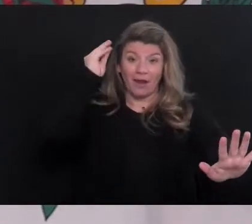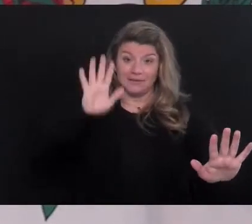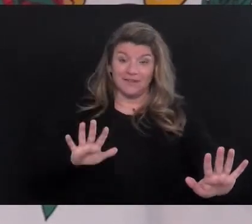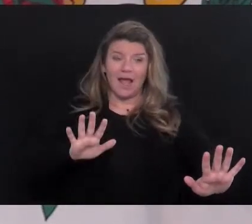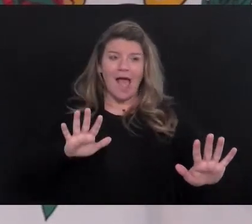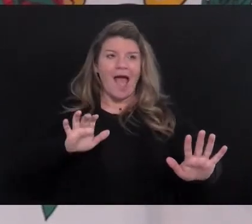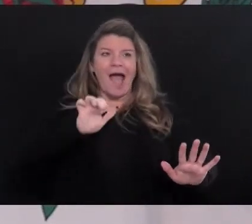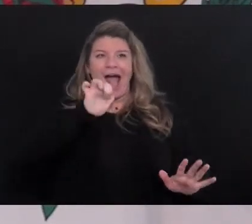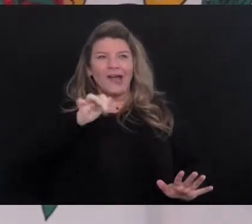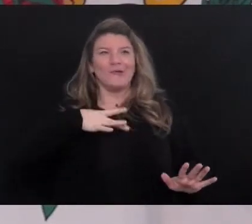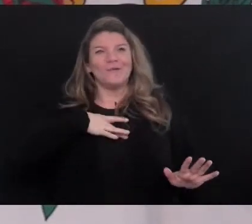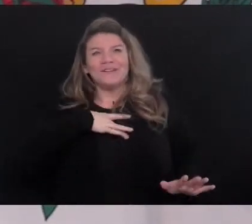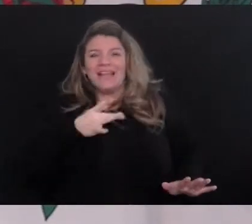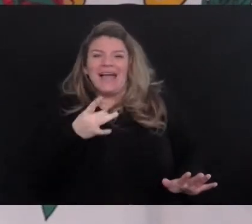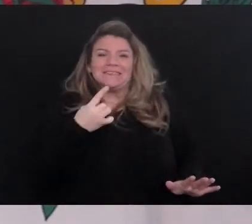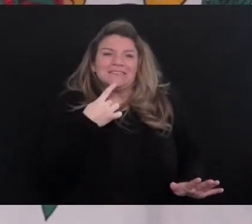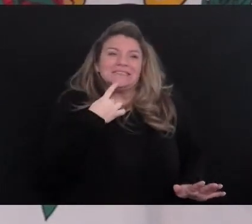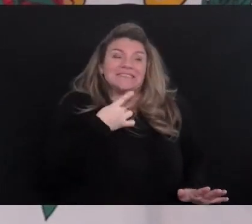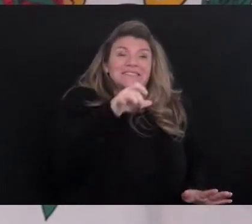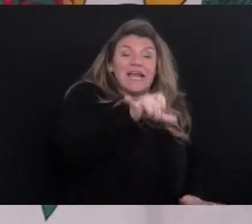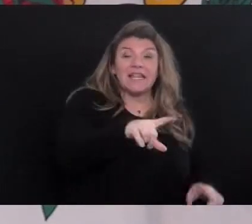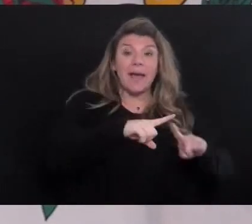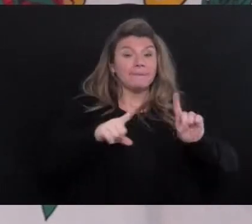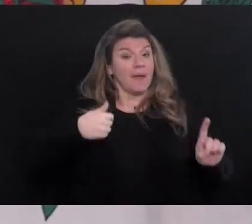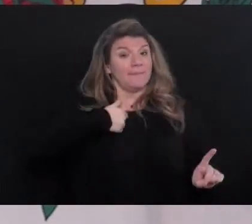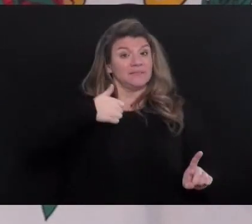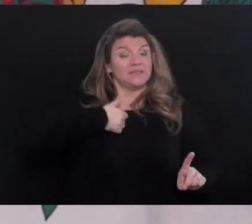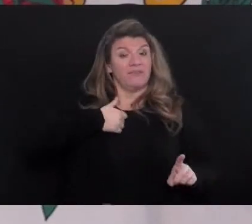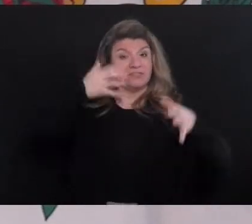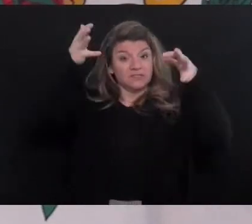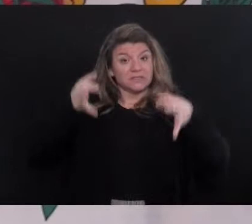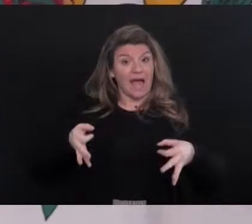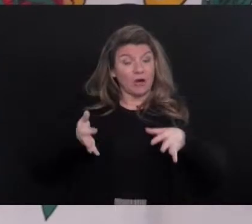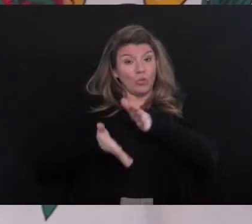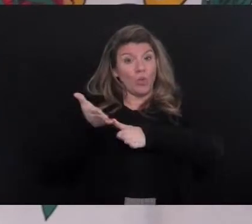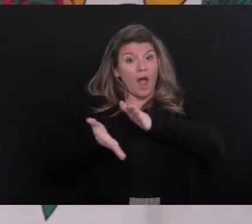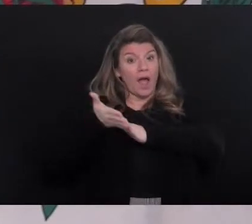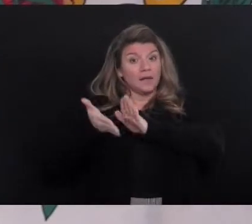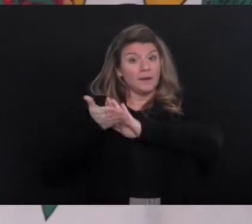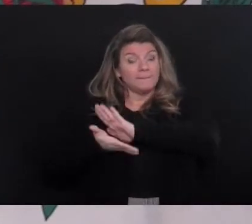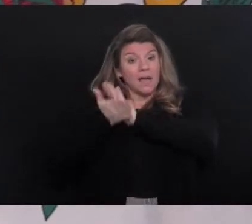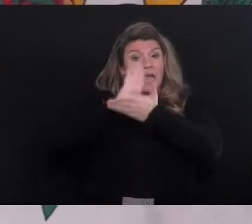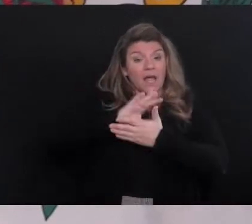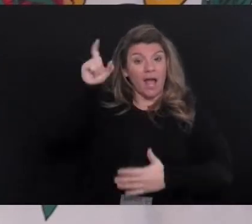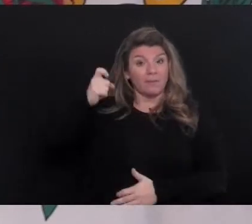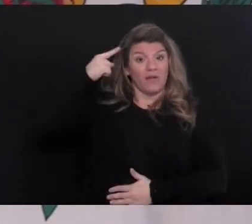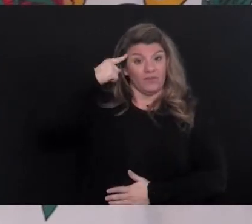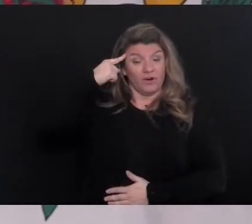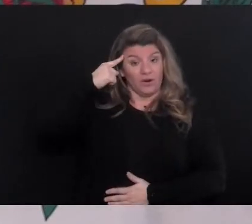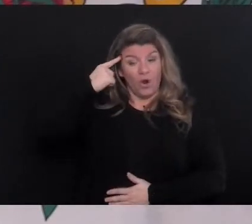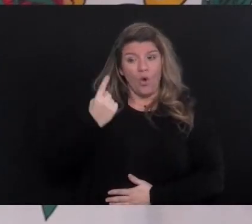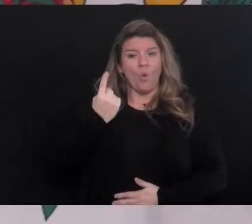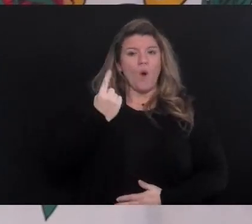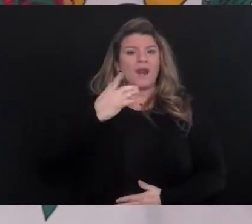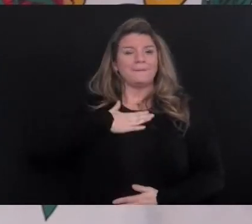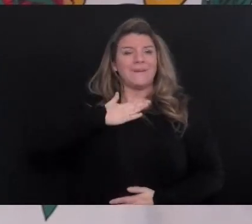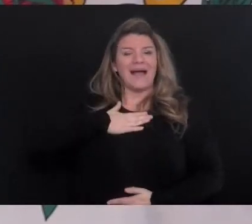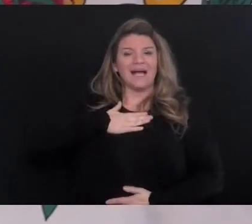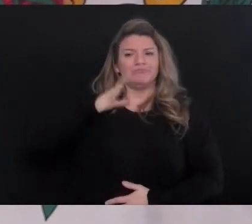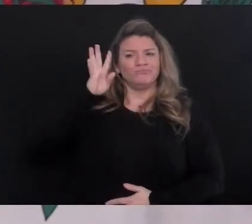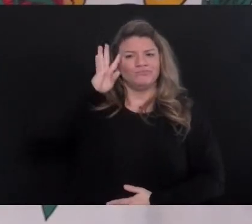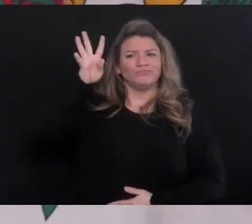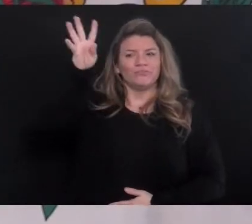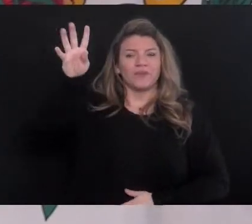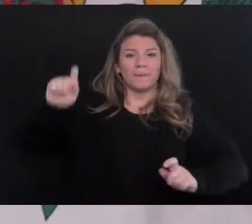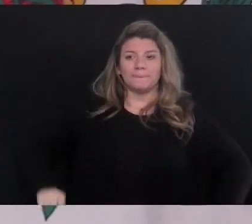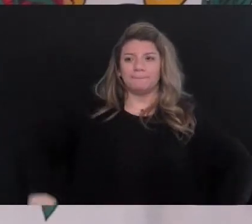but when I ran for office, one of the things that I came up with is that we put on the billboard